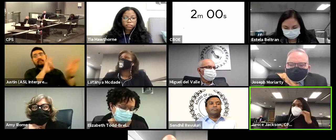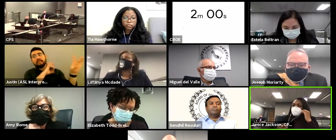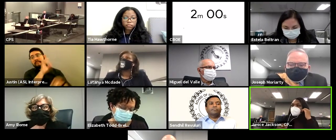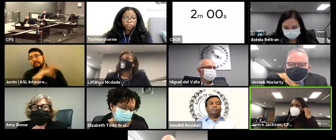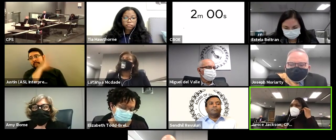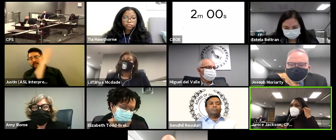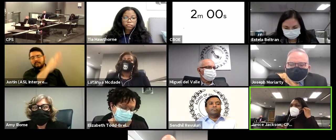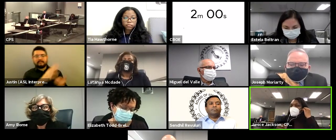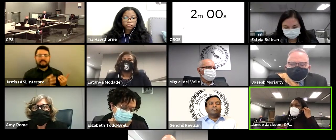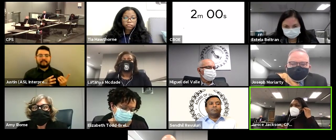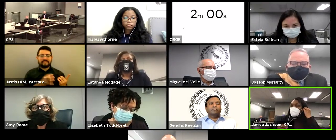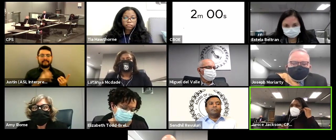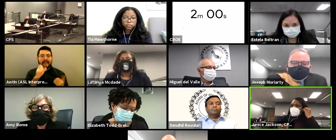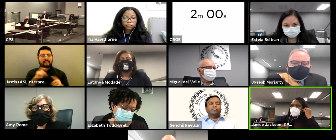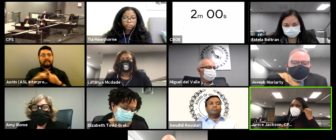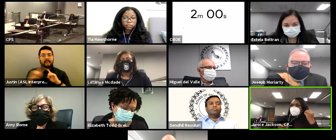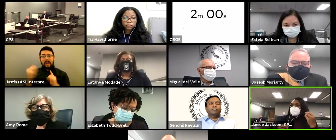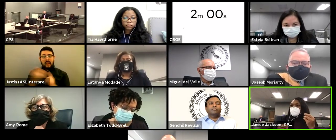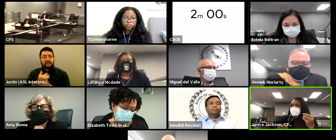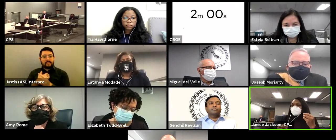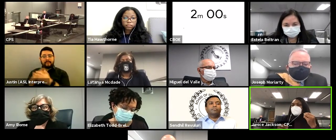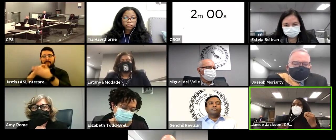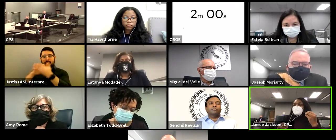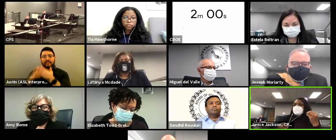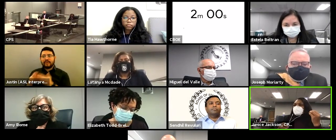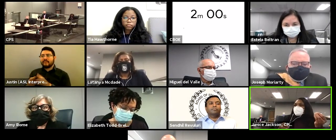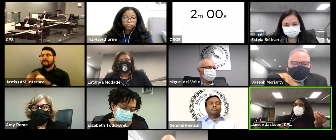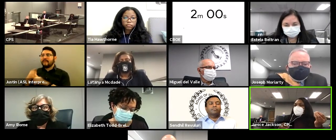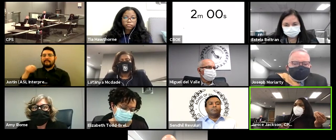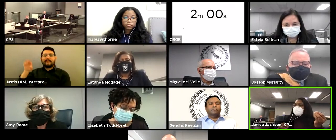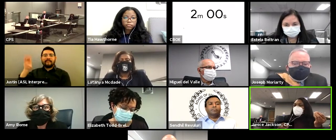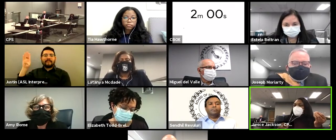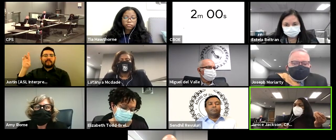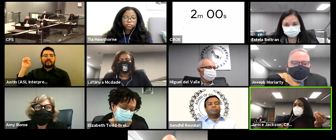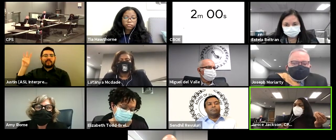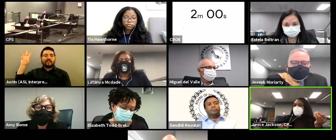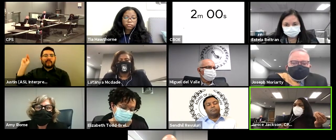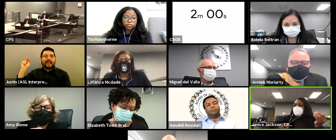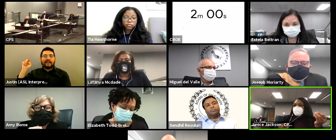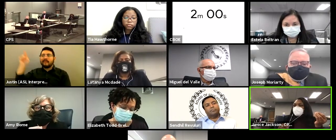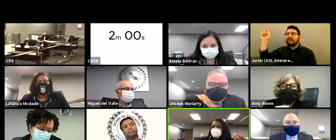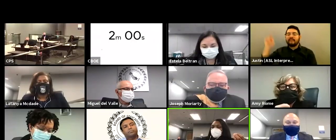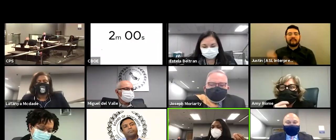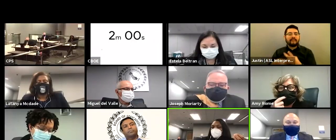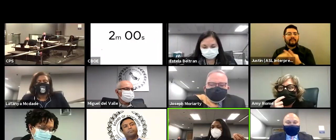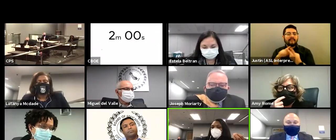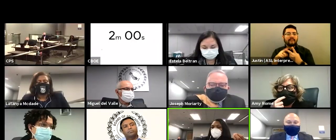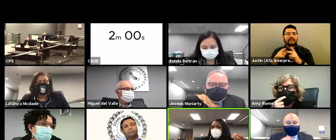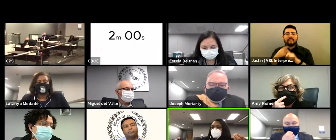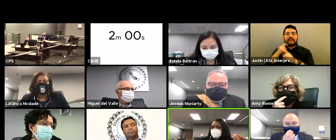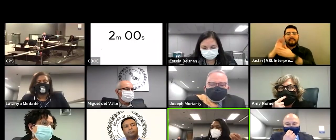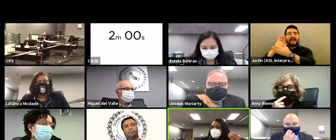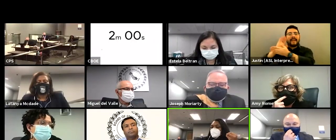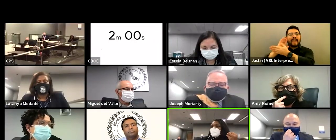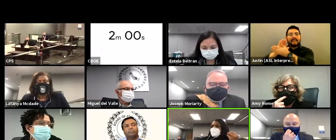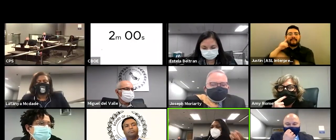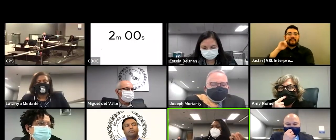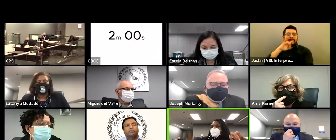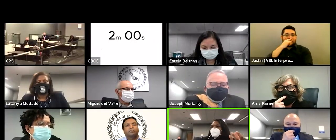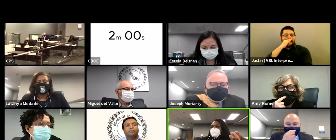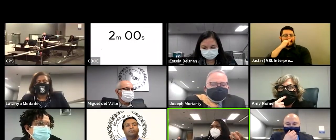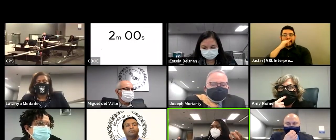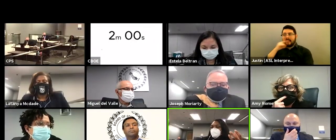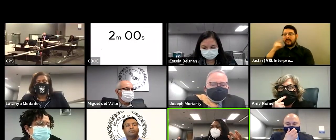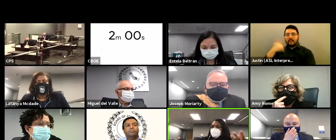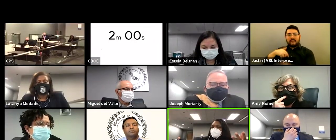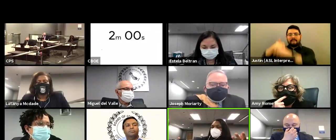started with the early reports from Brown, started with a report from the Academy on Pediatrics,